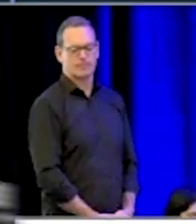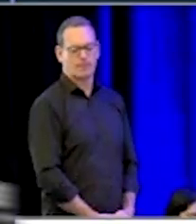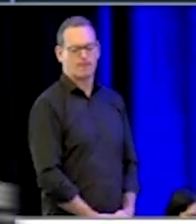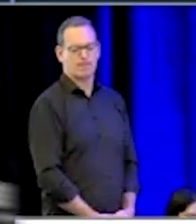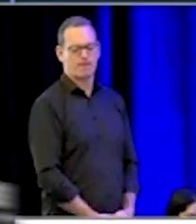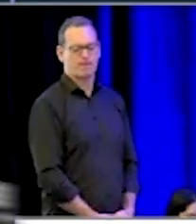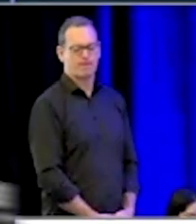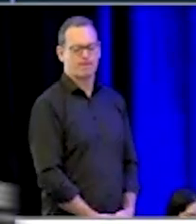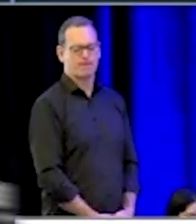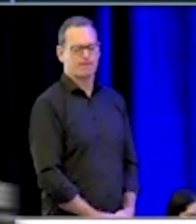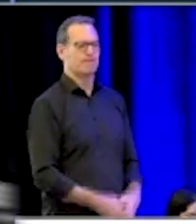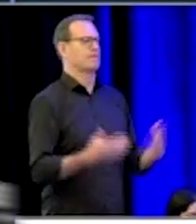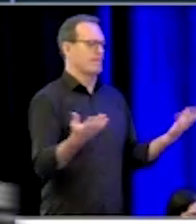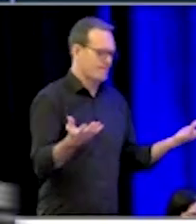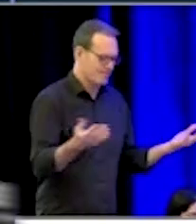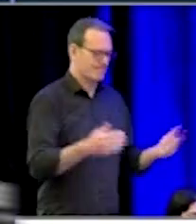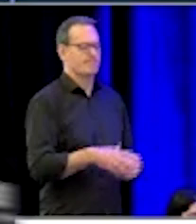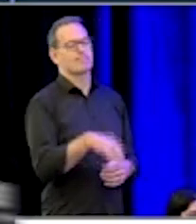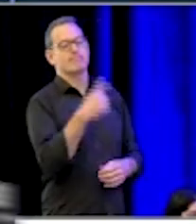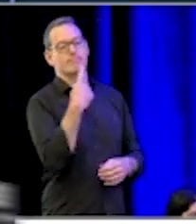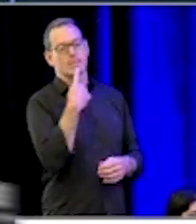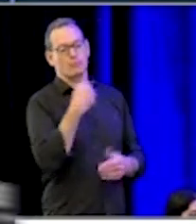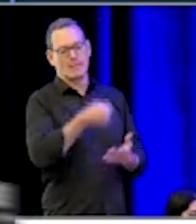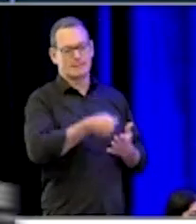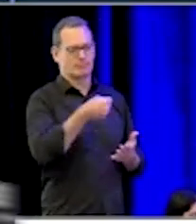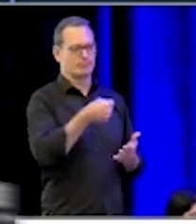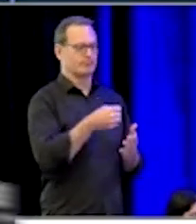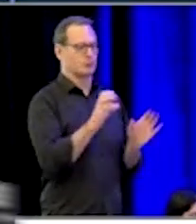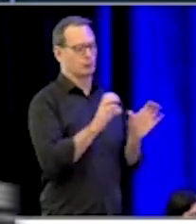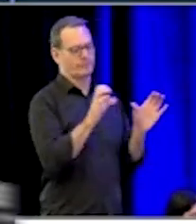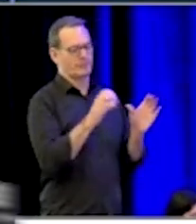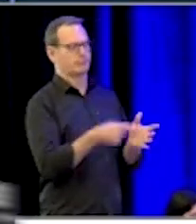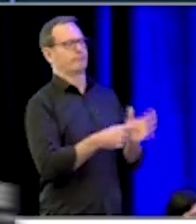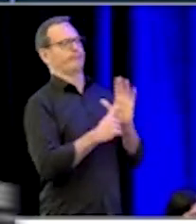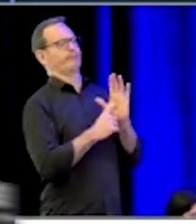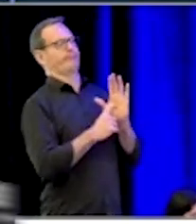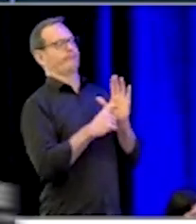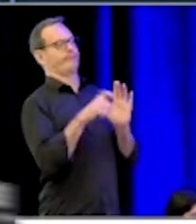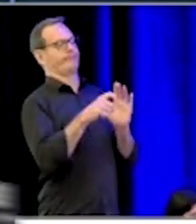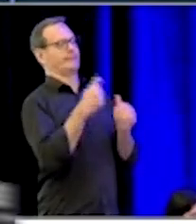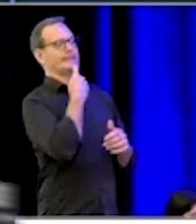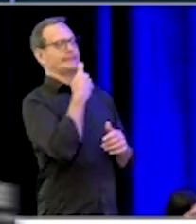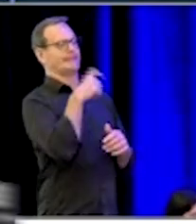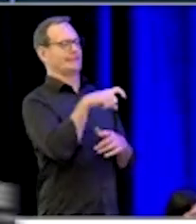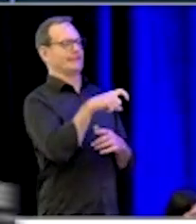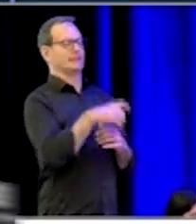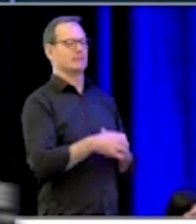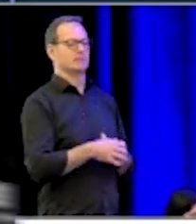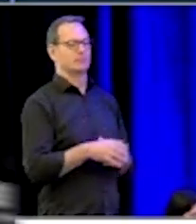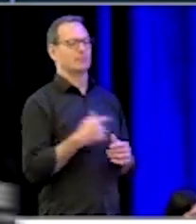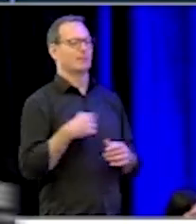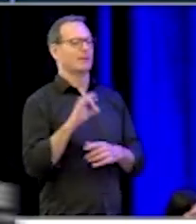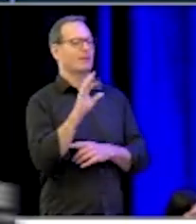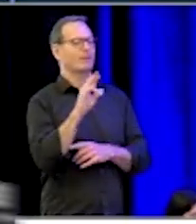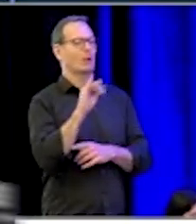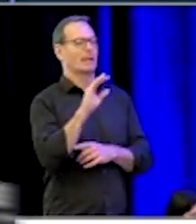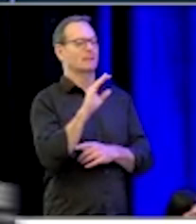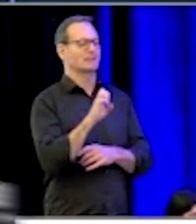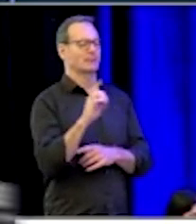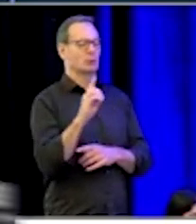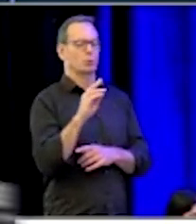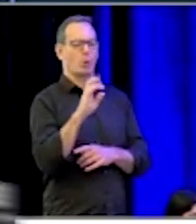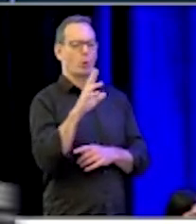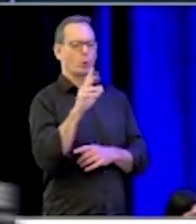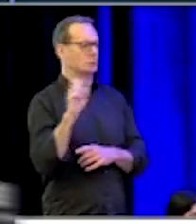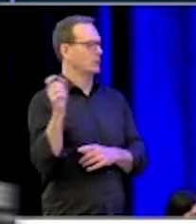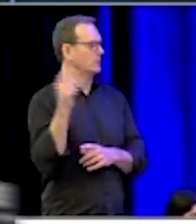So we know that Red Seal certification is in demand. And I'm going to quote here France DeVoe, the executive director from